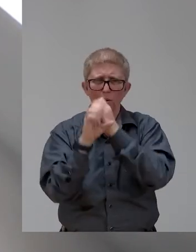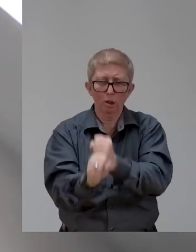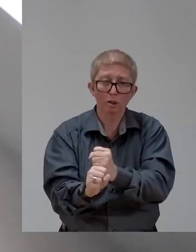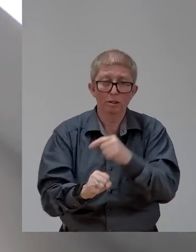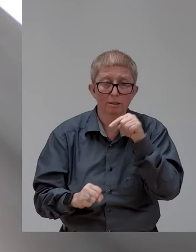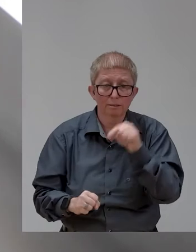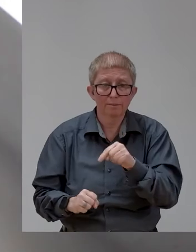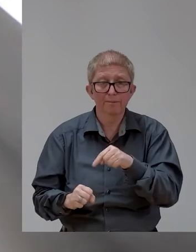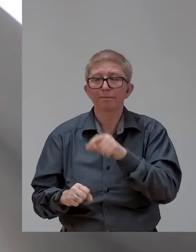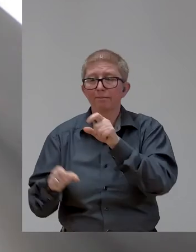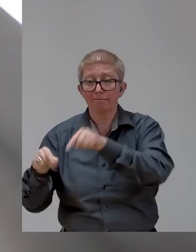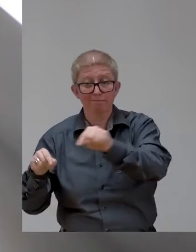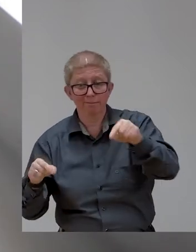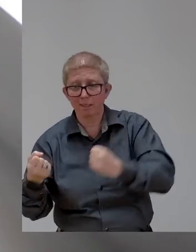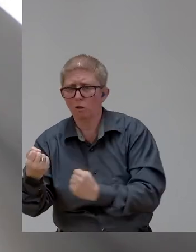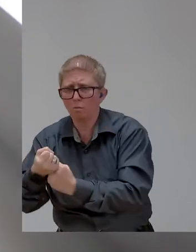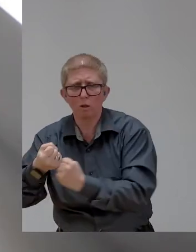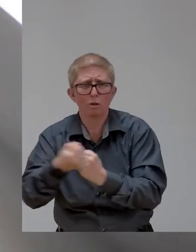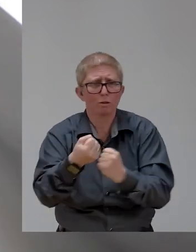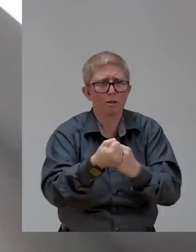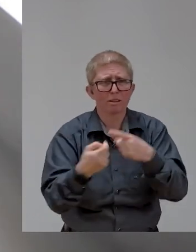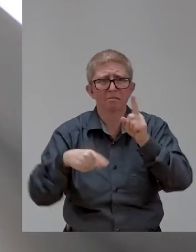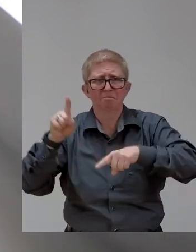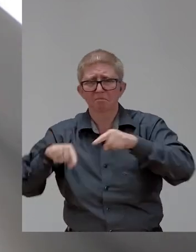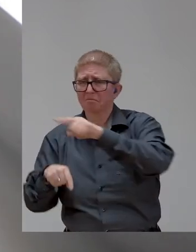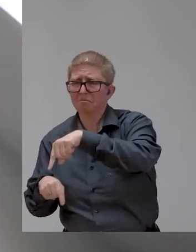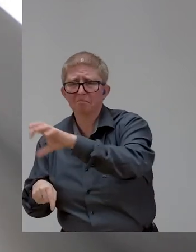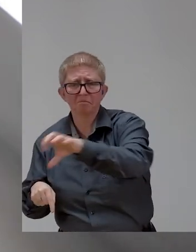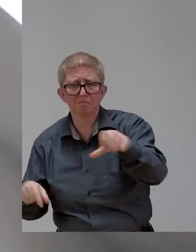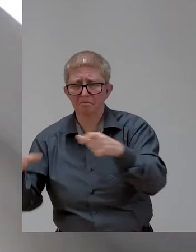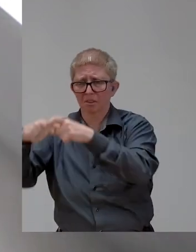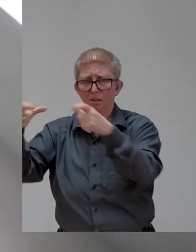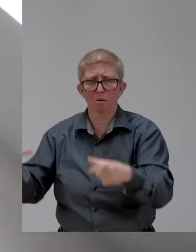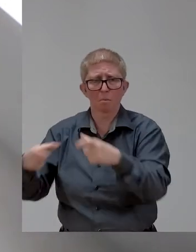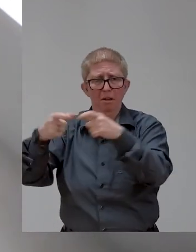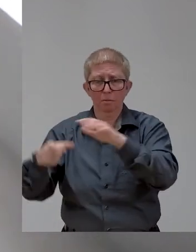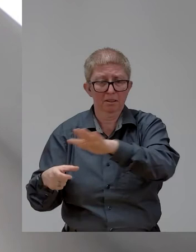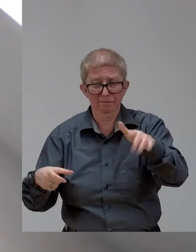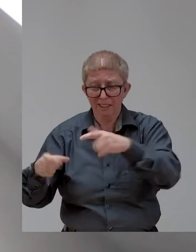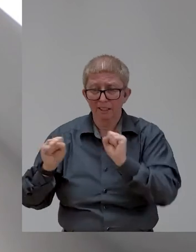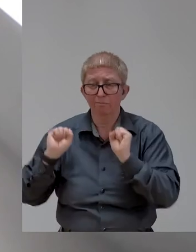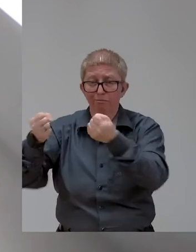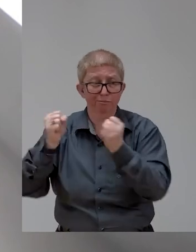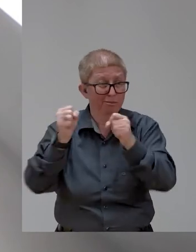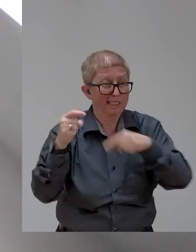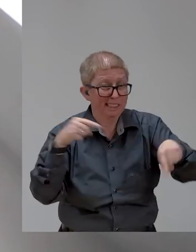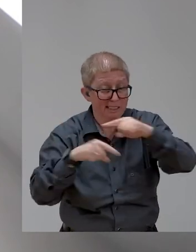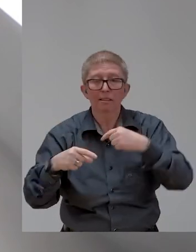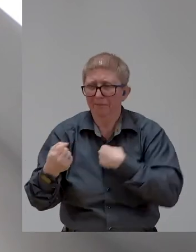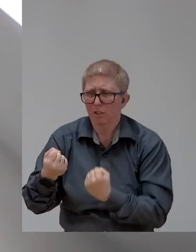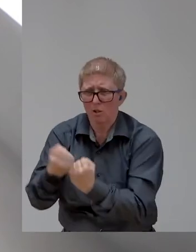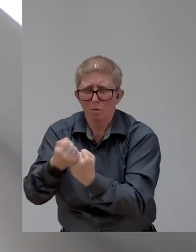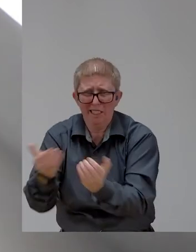in every aspect of their activities. And we've seen, I thought, what's quite interesting over the past years, that there's been an increasing